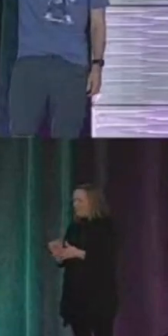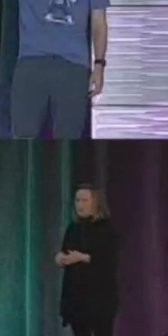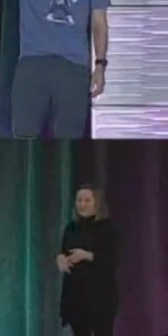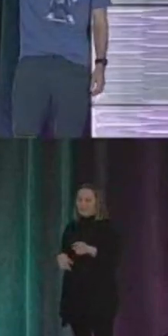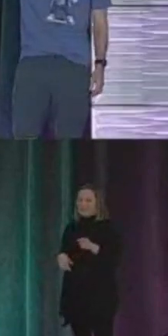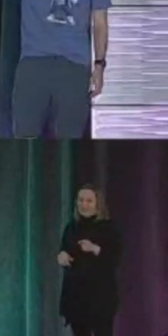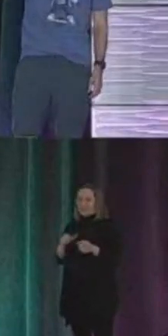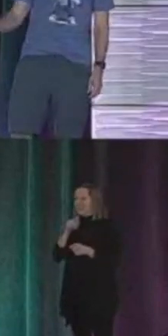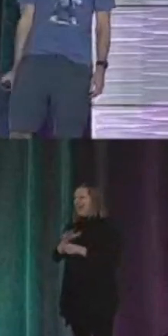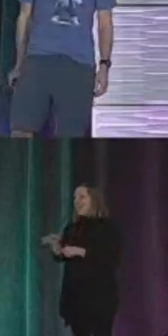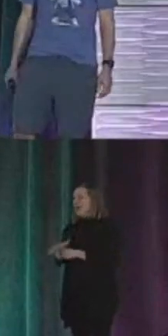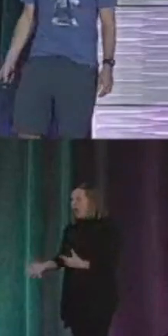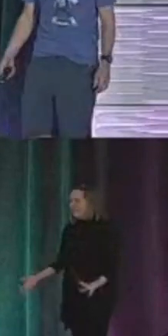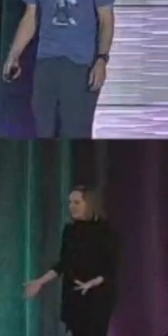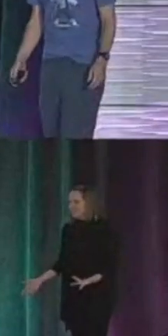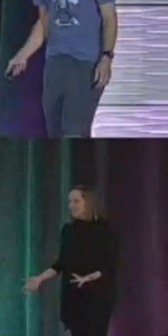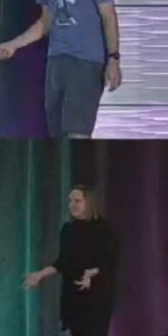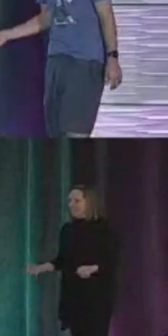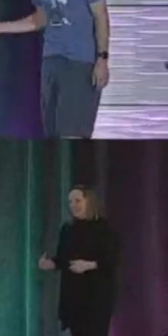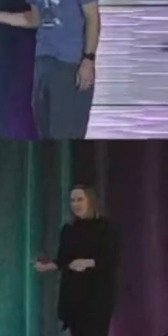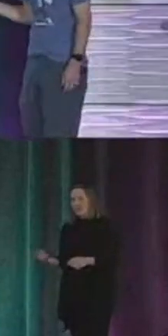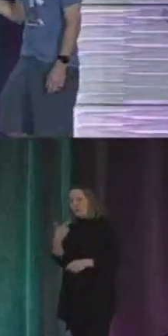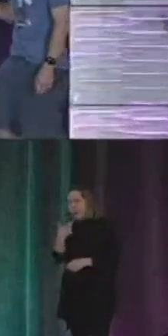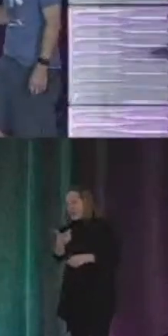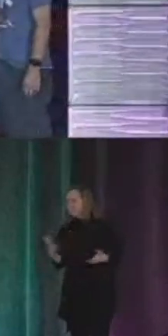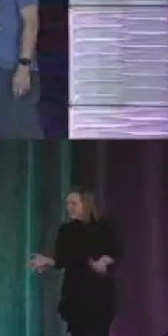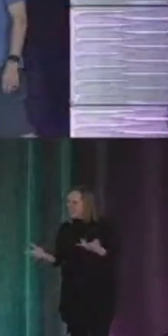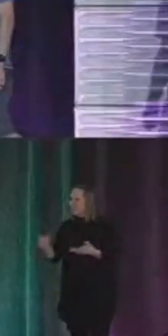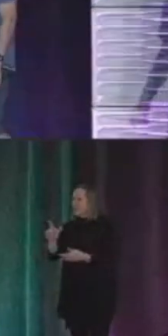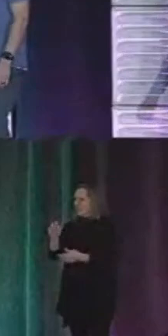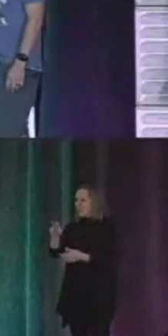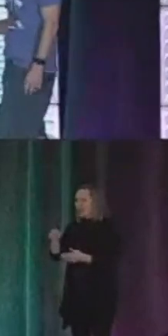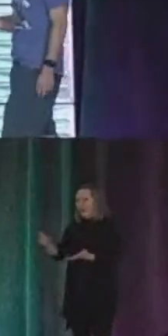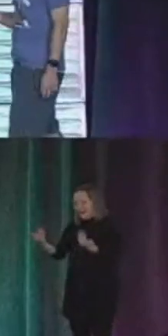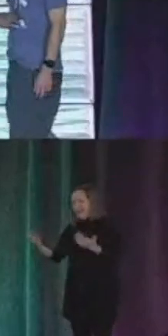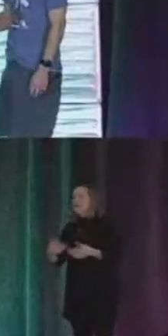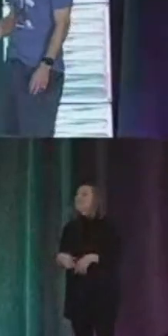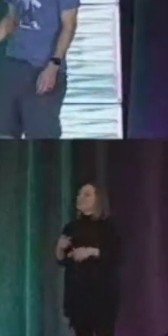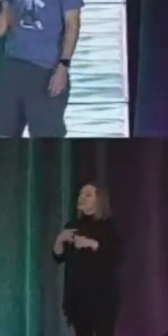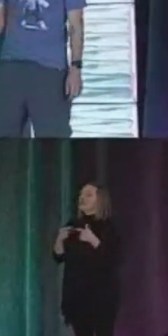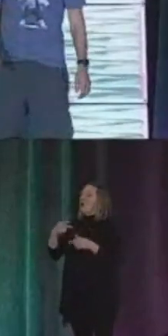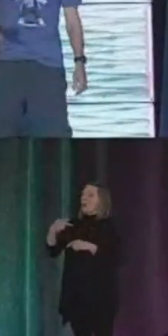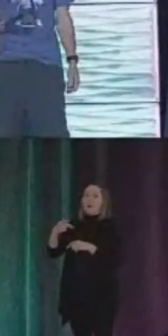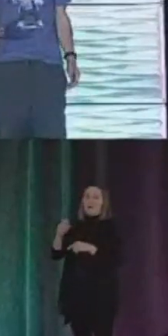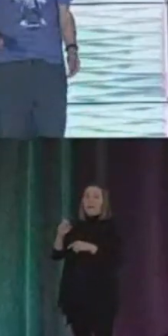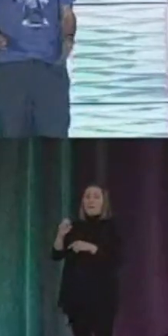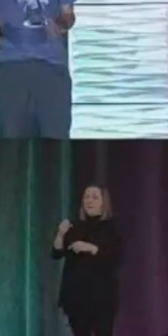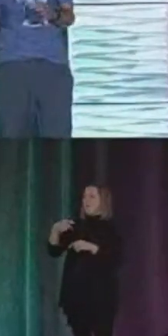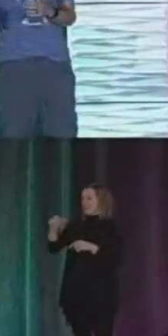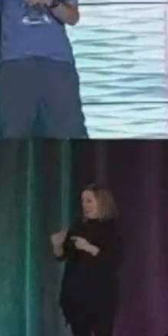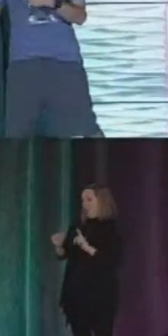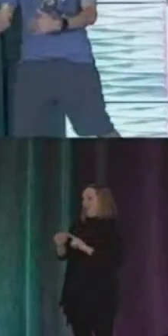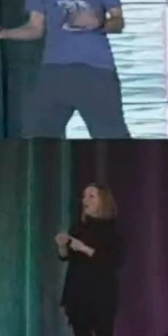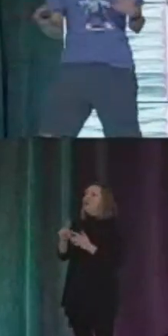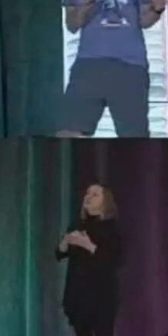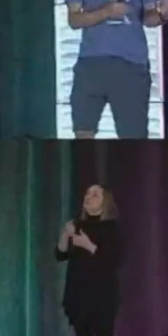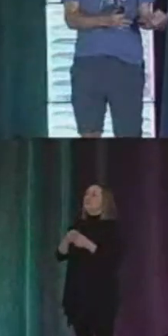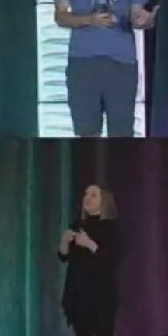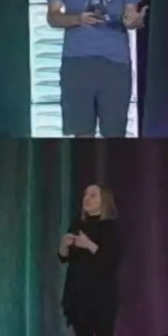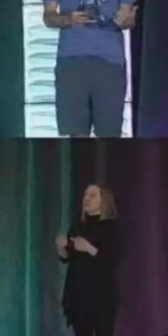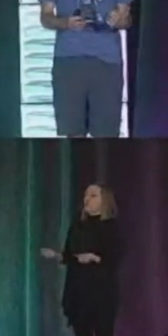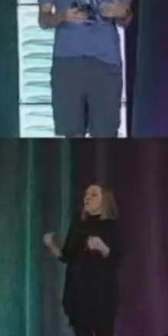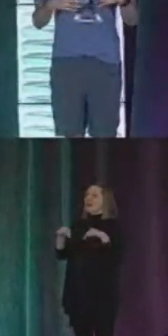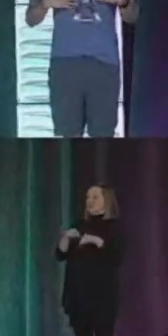not enough. Go watch Luca, folks. Okay, so this is what a PESPA is. The idea is let's go back to the